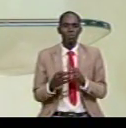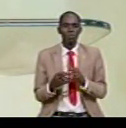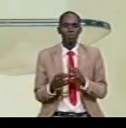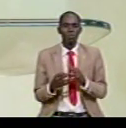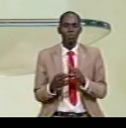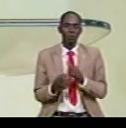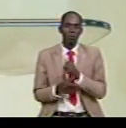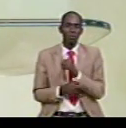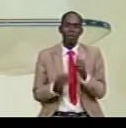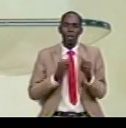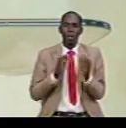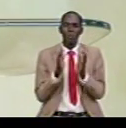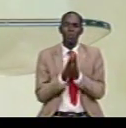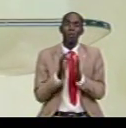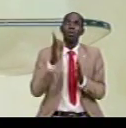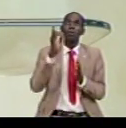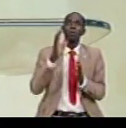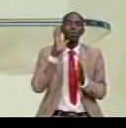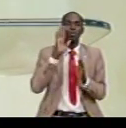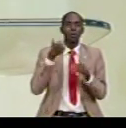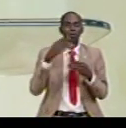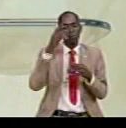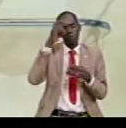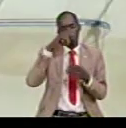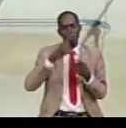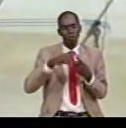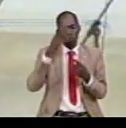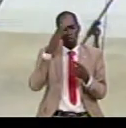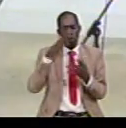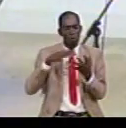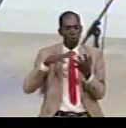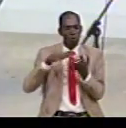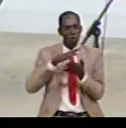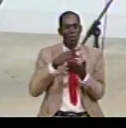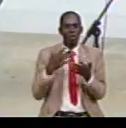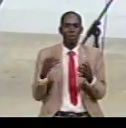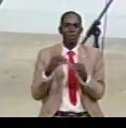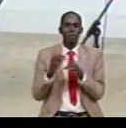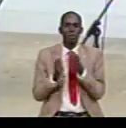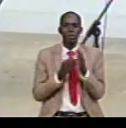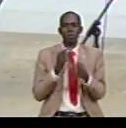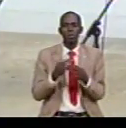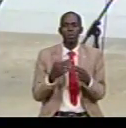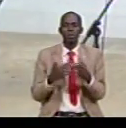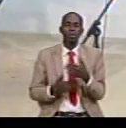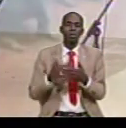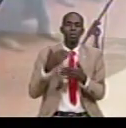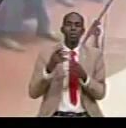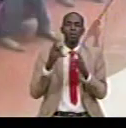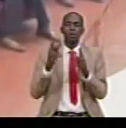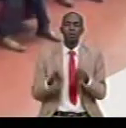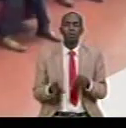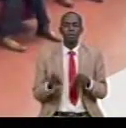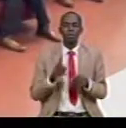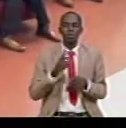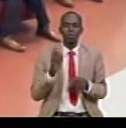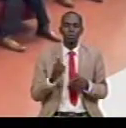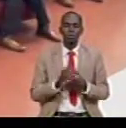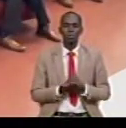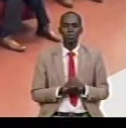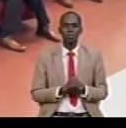us wisdom to identify these things in Jesus' name. The next sister there from the choir, please, can you still ask your